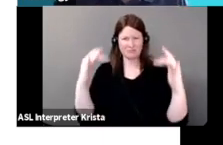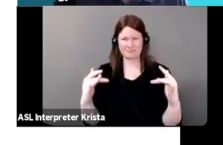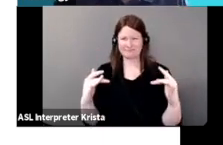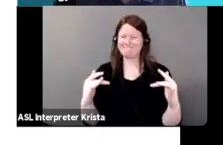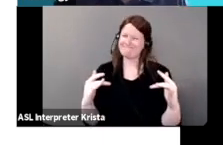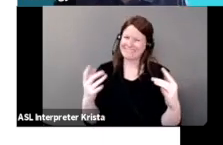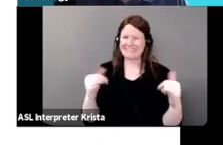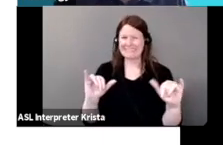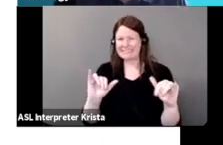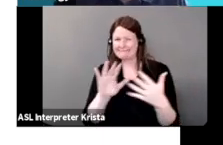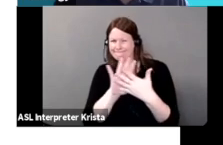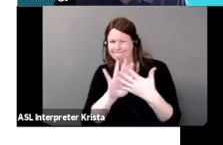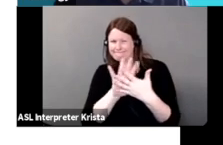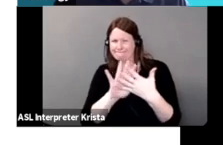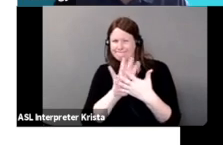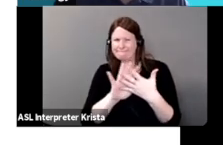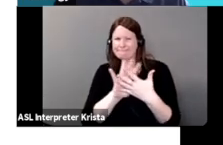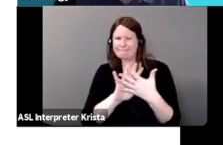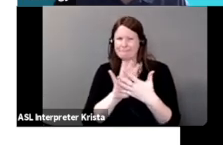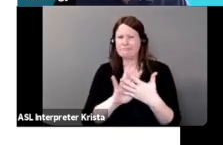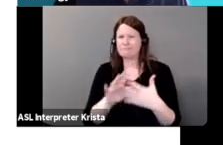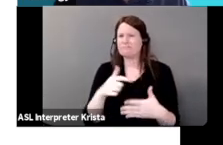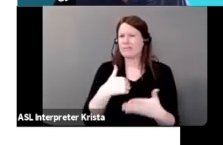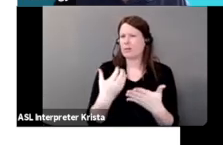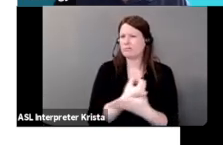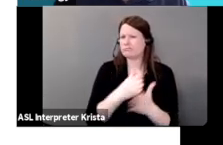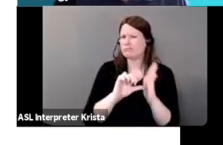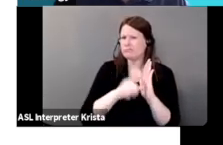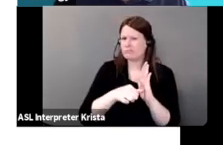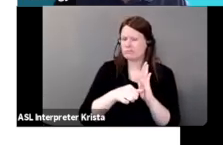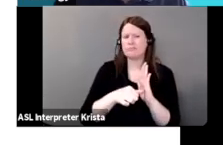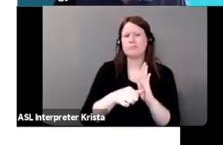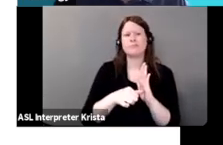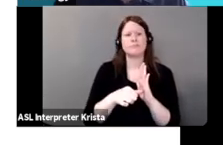clear, but this is a good point for me to emphasize. It